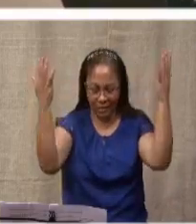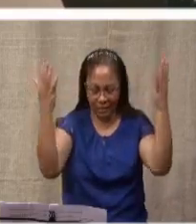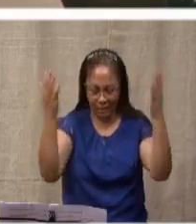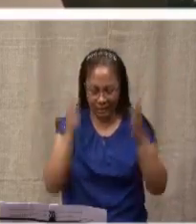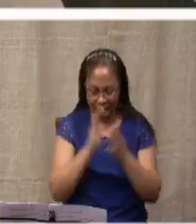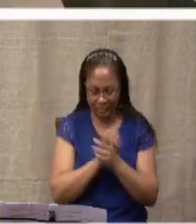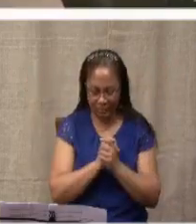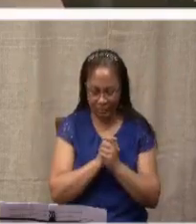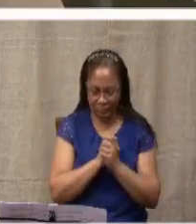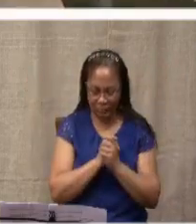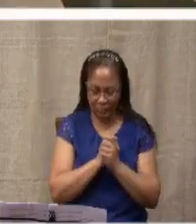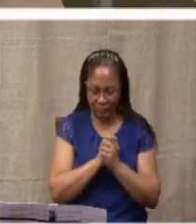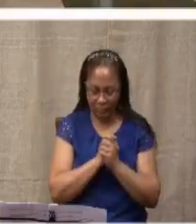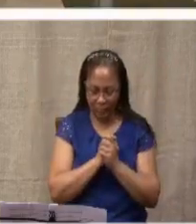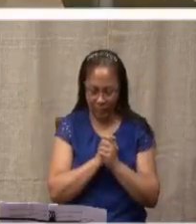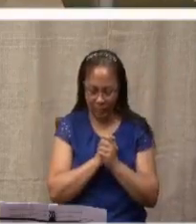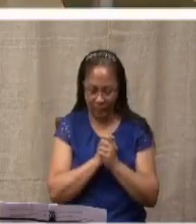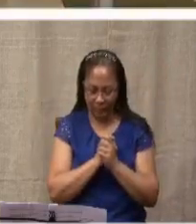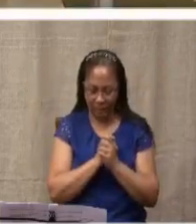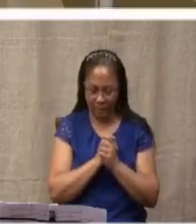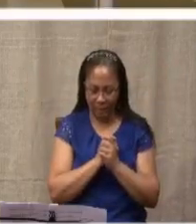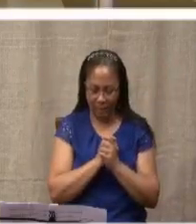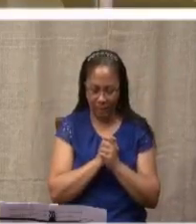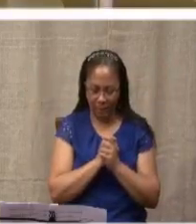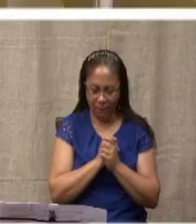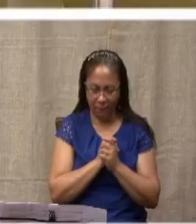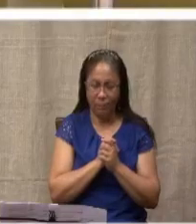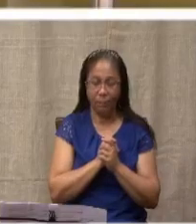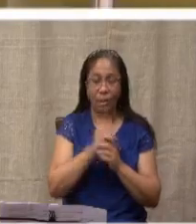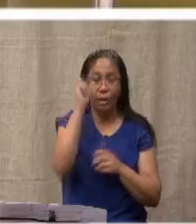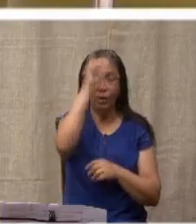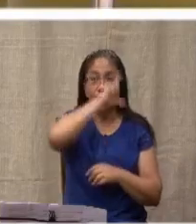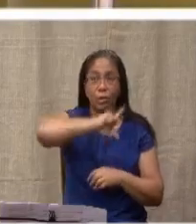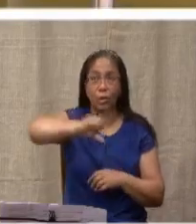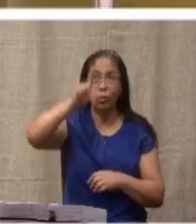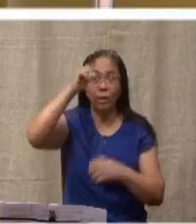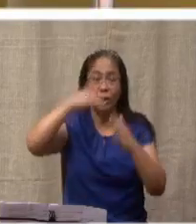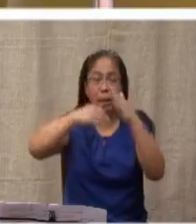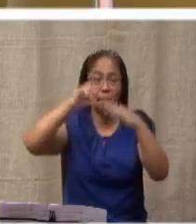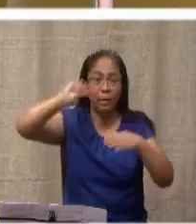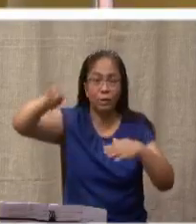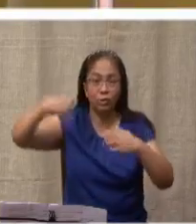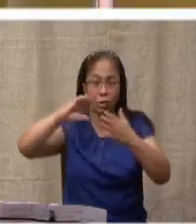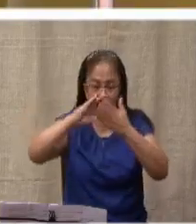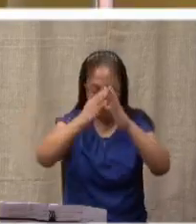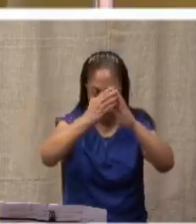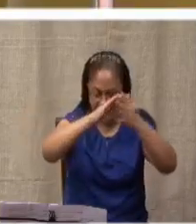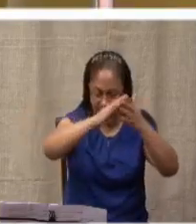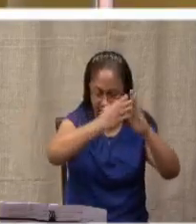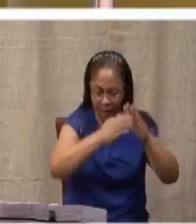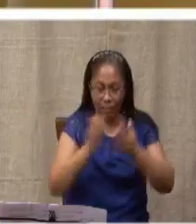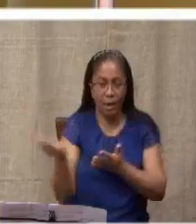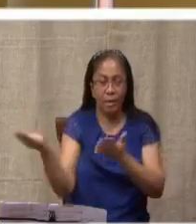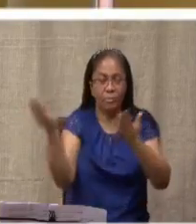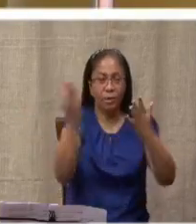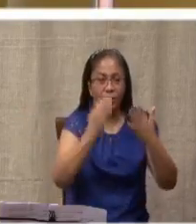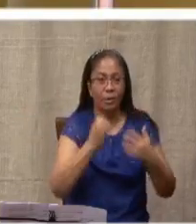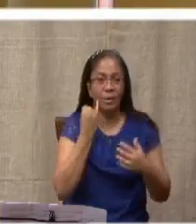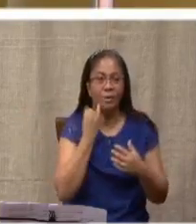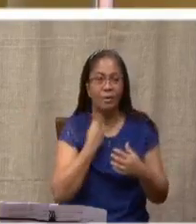lord the lord builds up jerusalem and brings back israel's